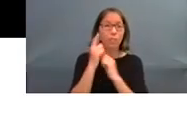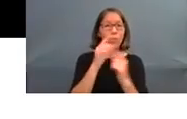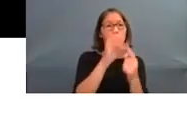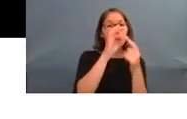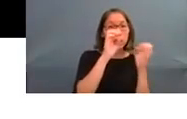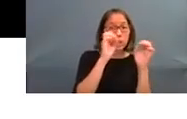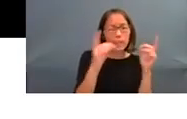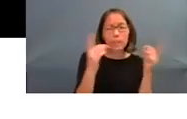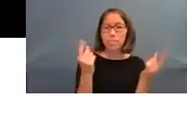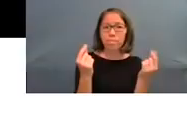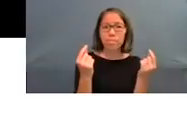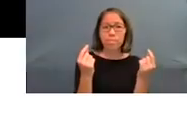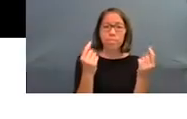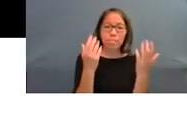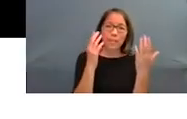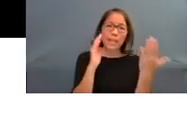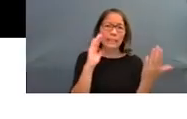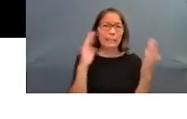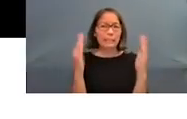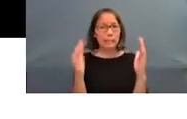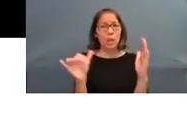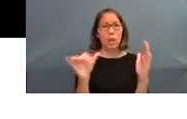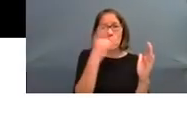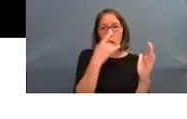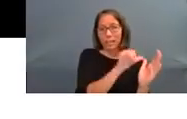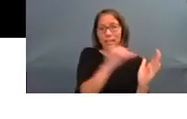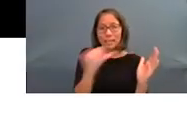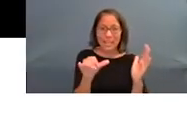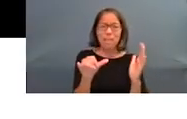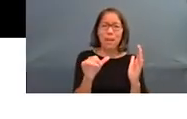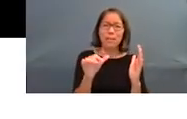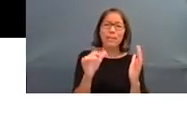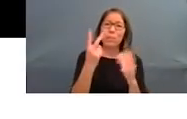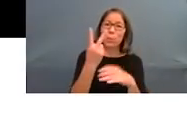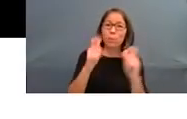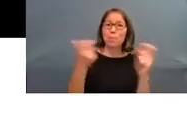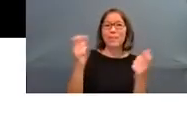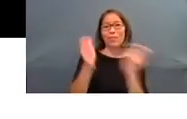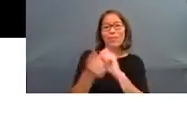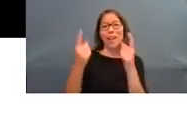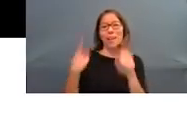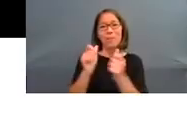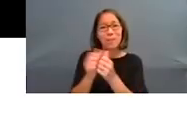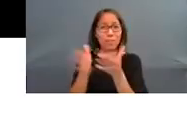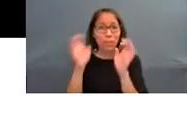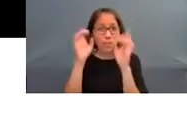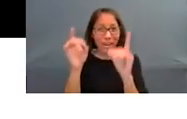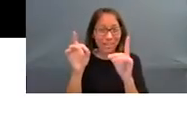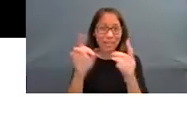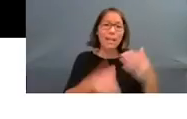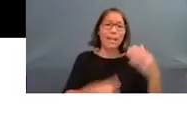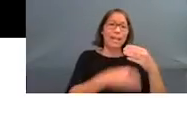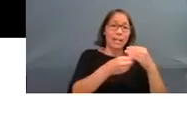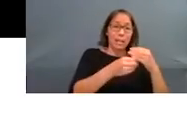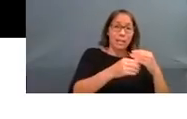education mirror the same two biggest changes that are happening in general education. And those are the addition of the synchronous